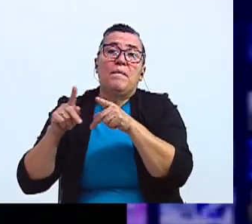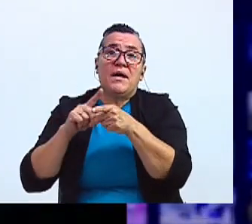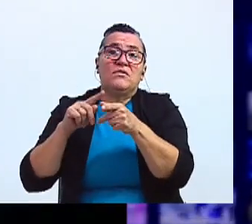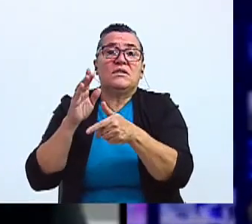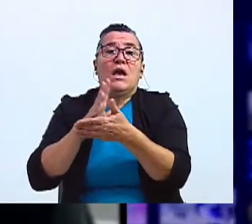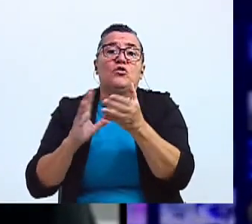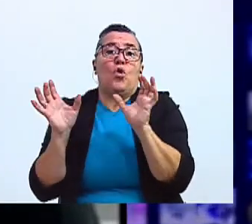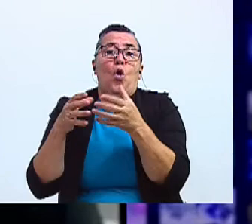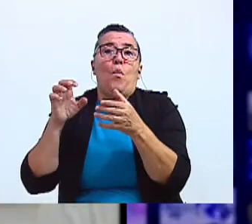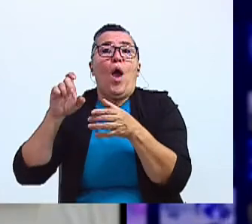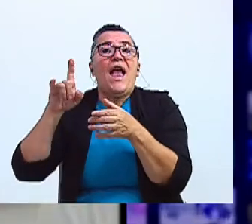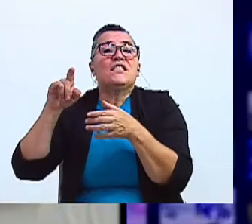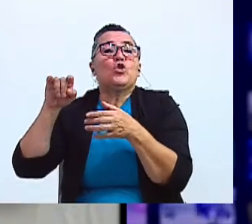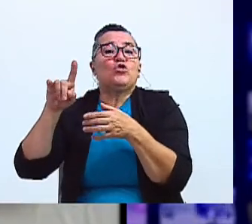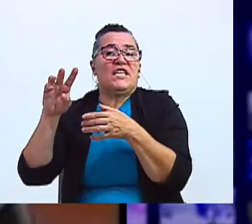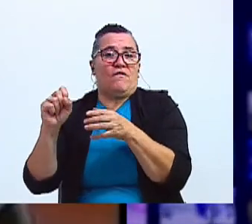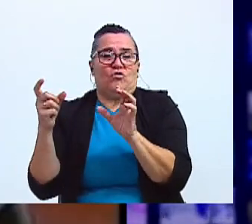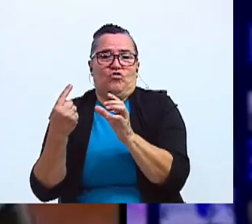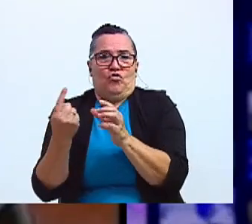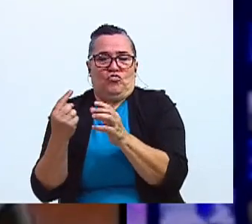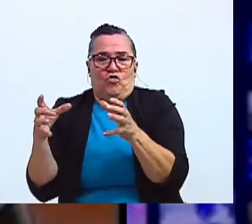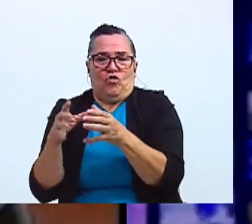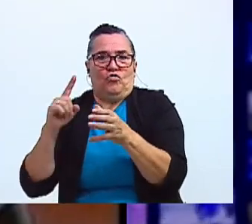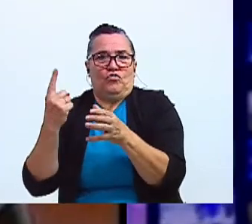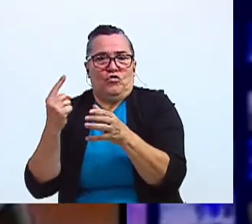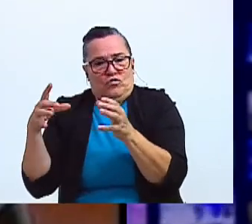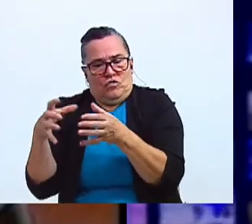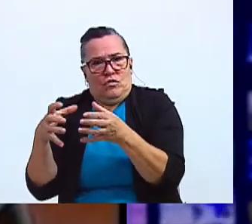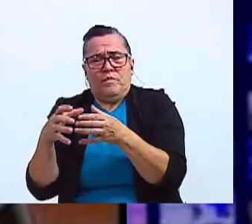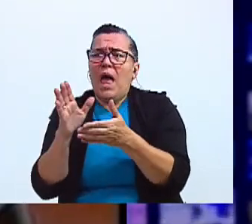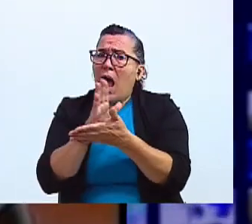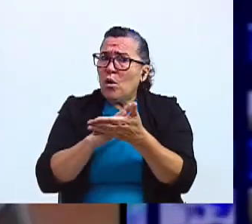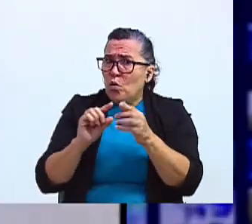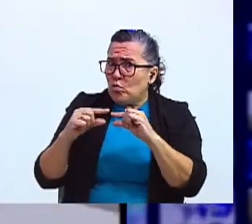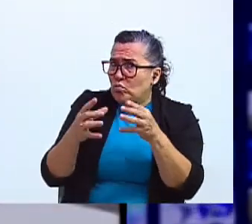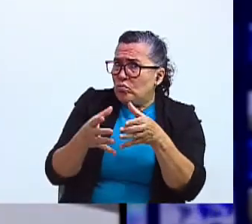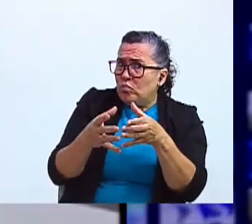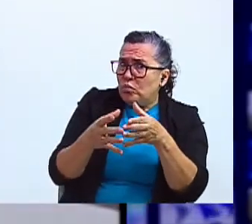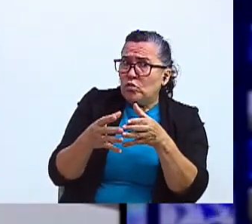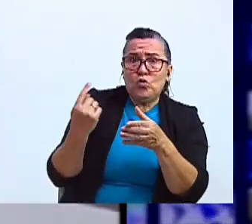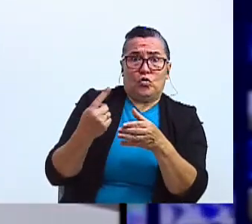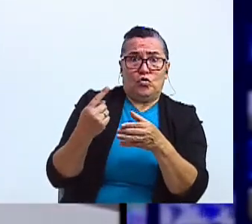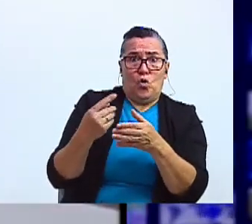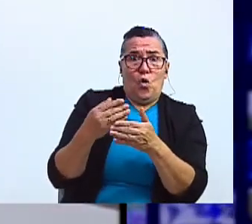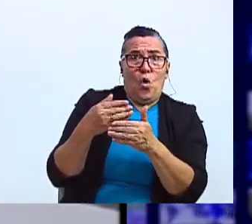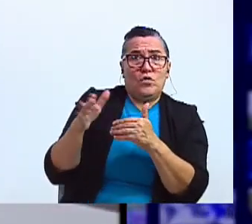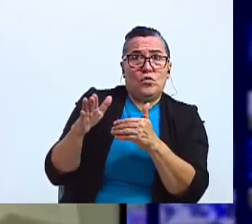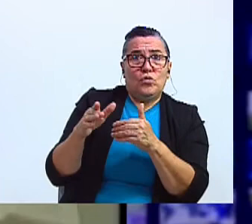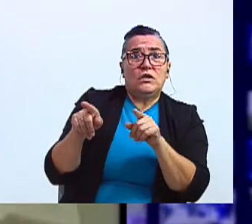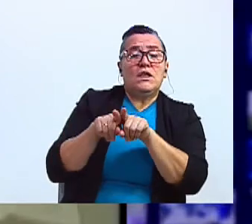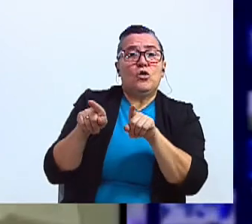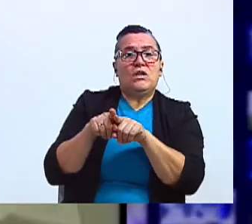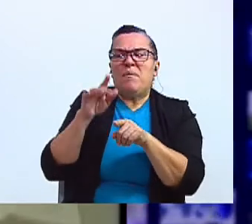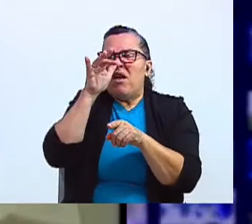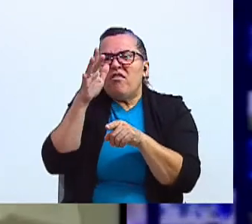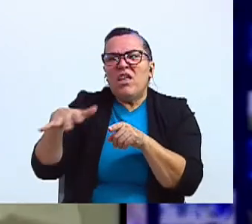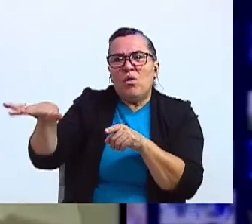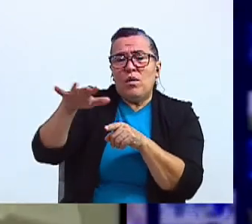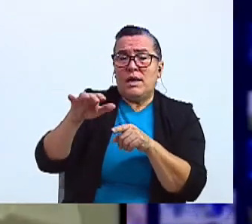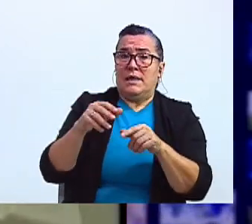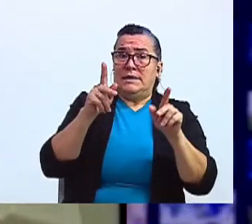exclusive. Exclusive. Some cliques don't just exclude, they ridicule. Kids from the theater